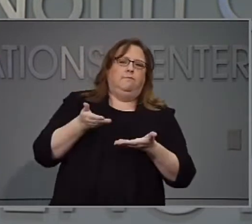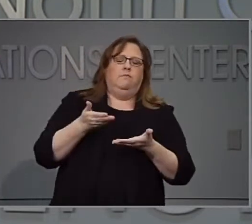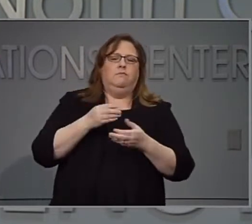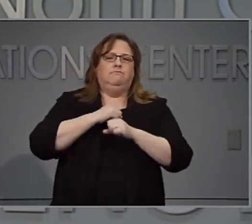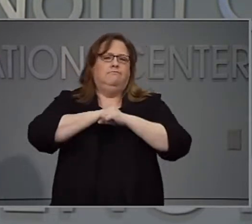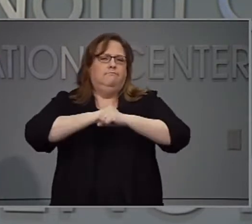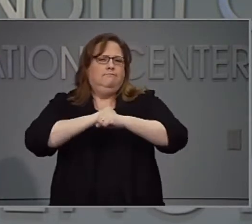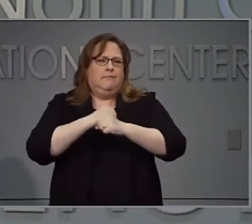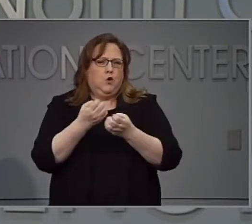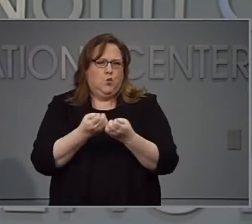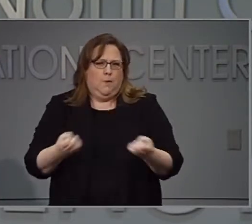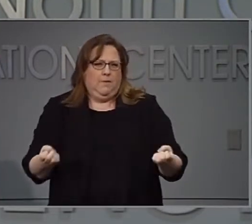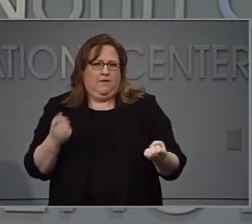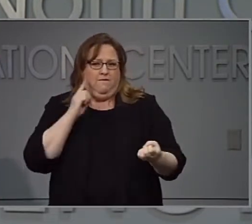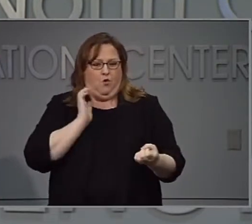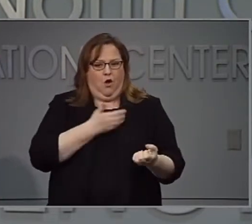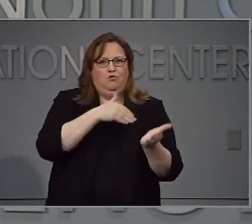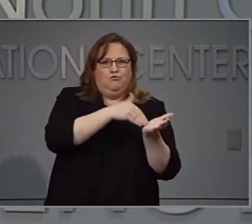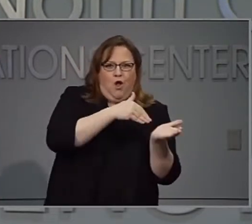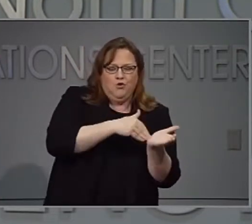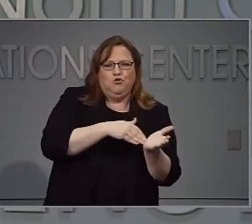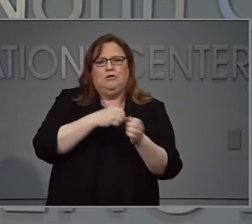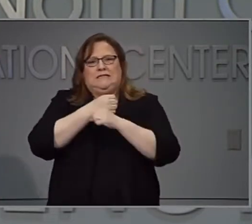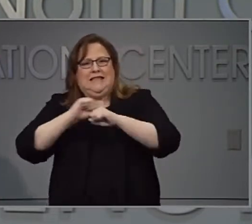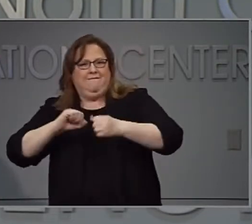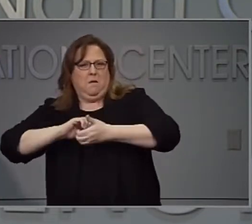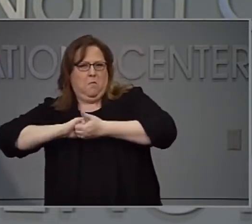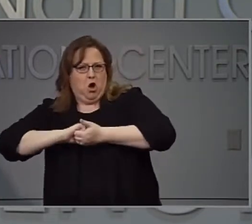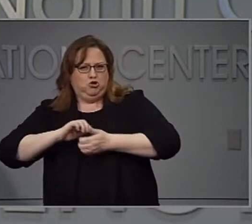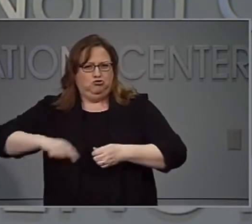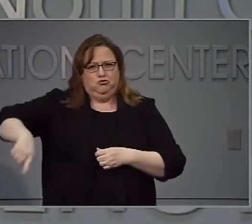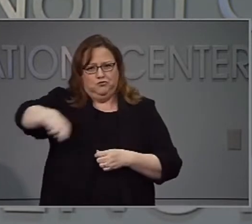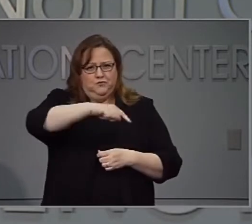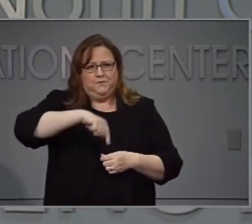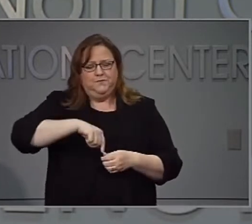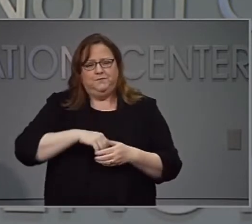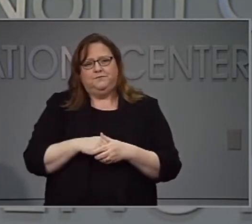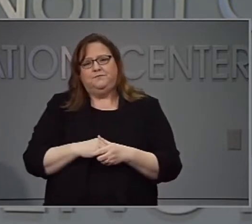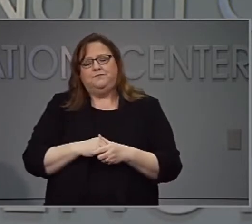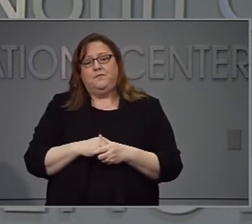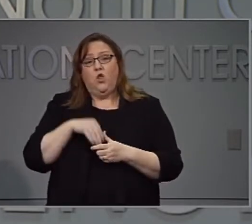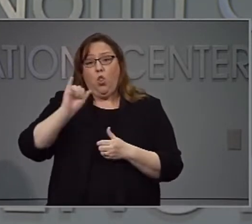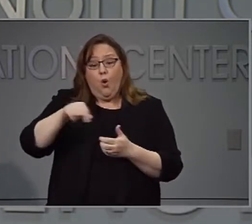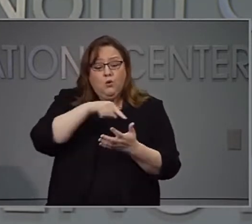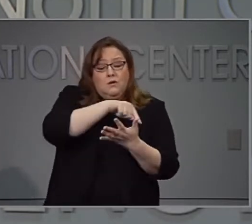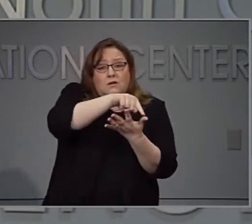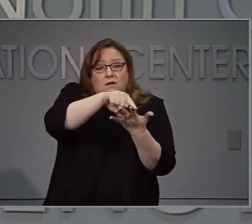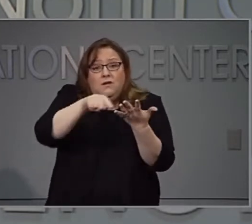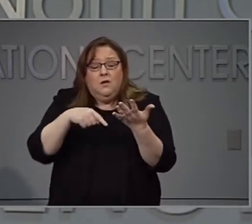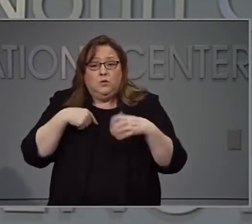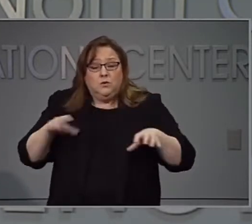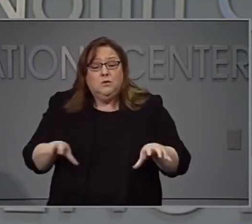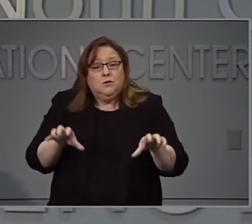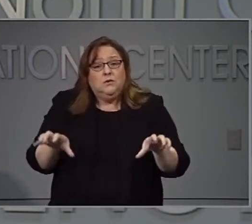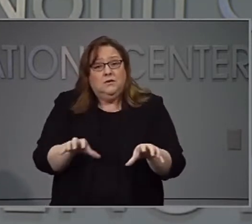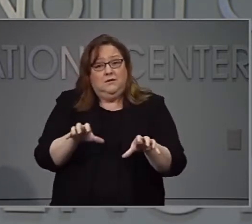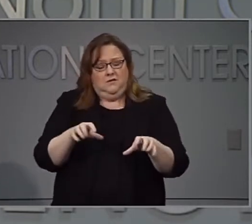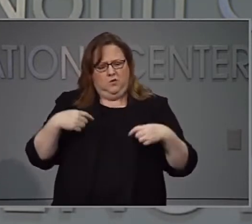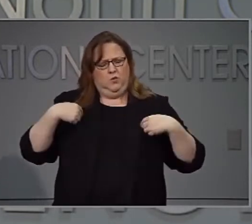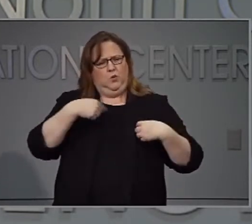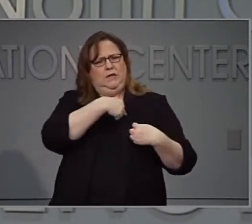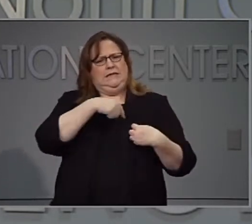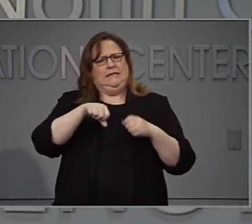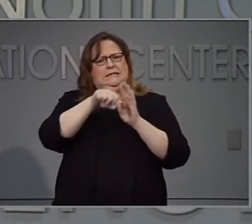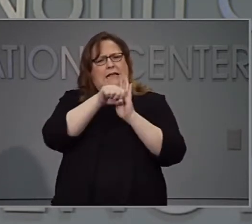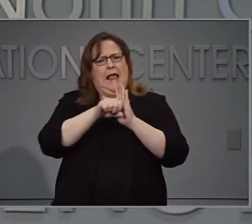safety partners. These priorities and actions we have taken as the State Emergency Response Team are allowing us